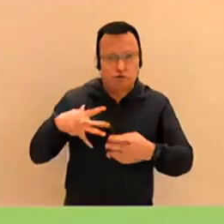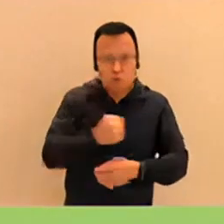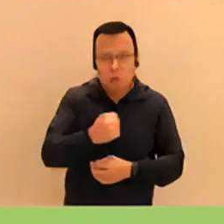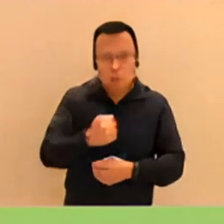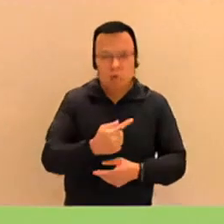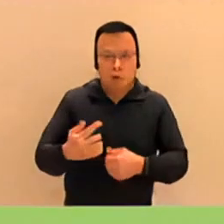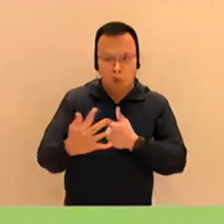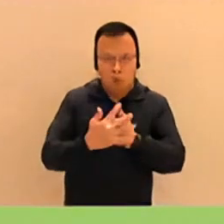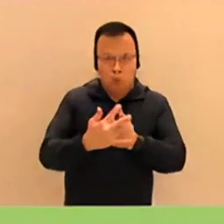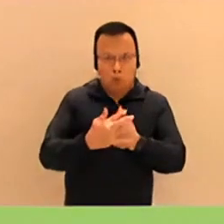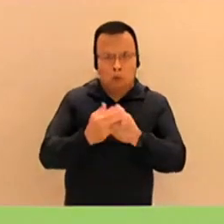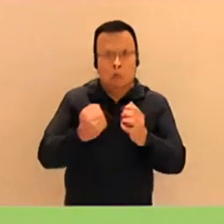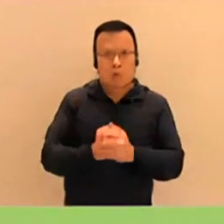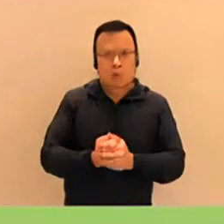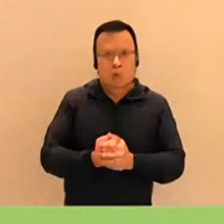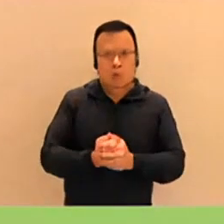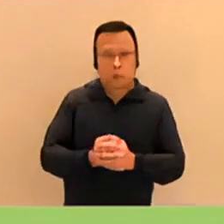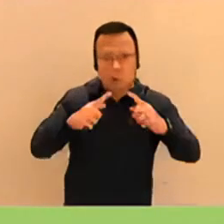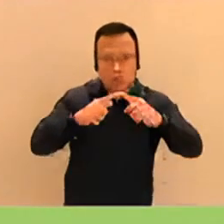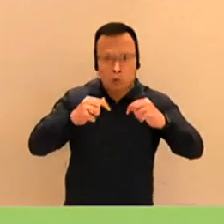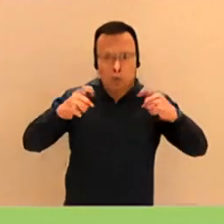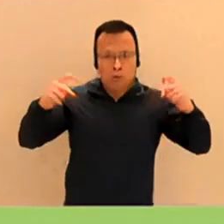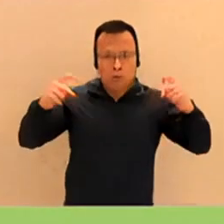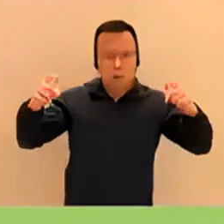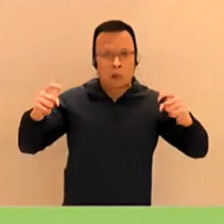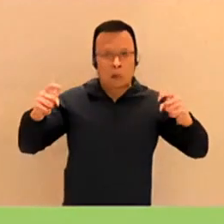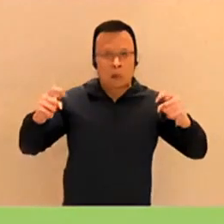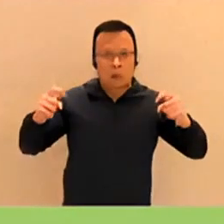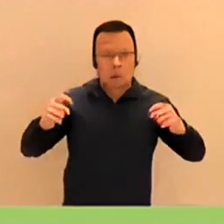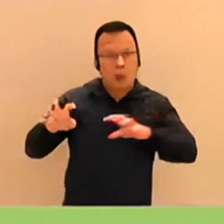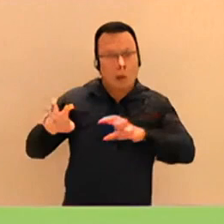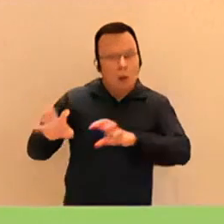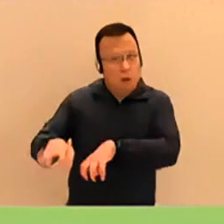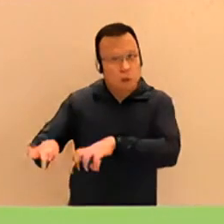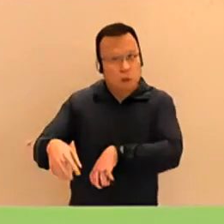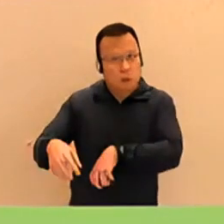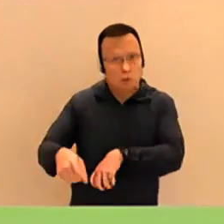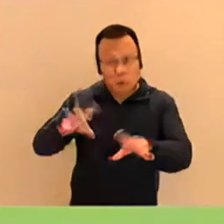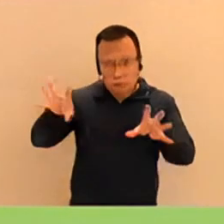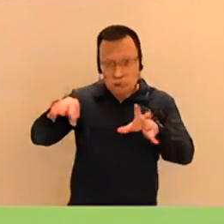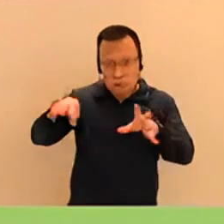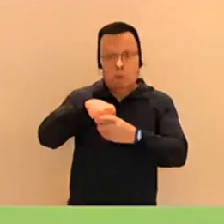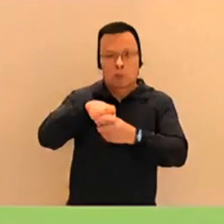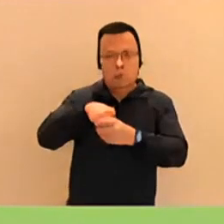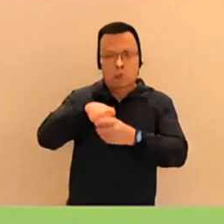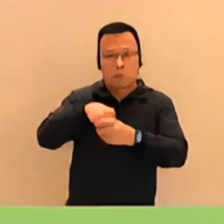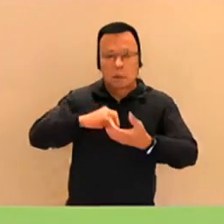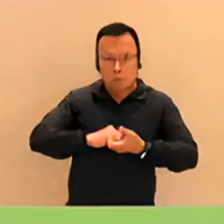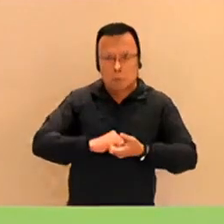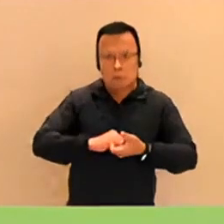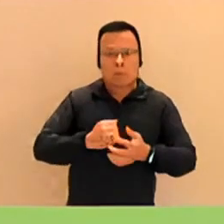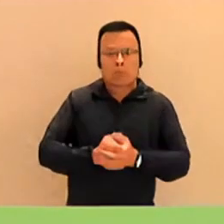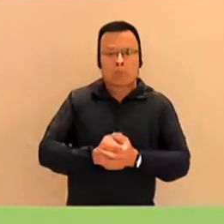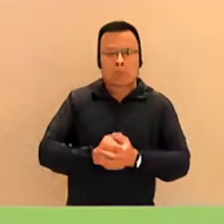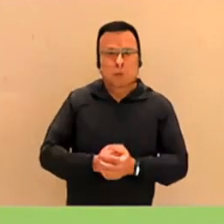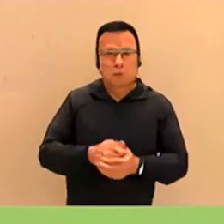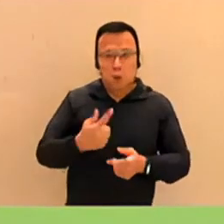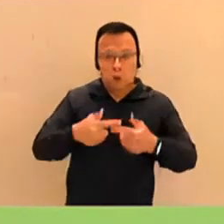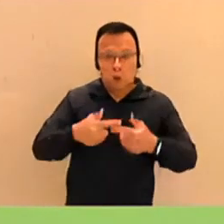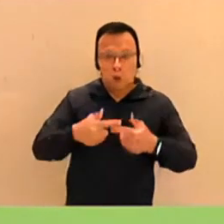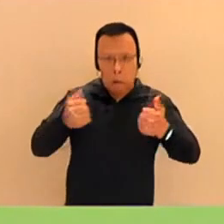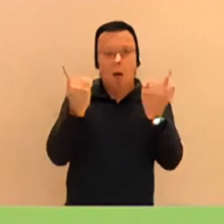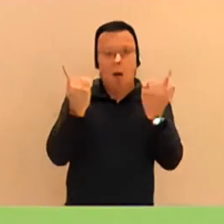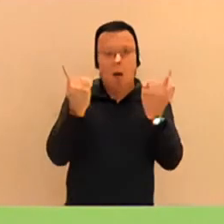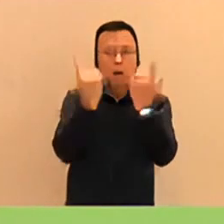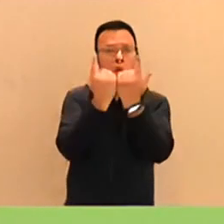And this is more specifically applicable to the context of the Loving Metropolis. Now, as we all know, the